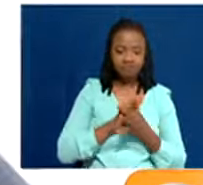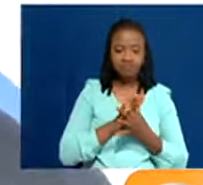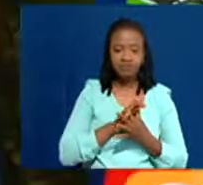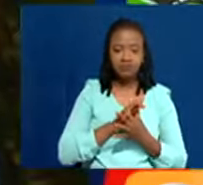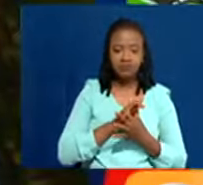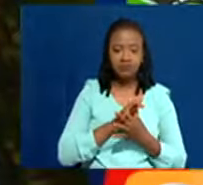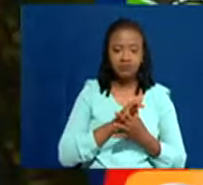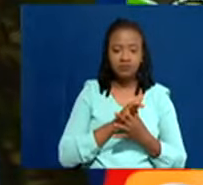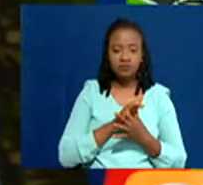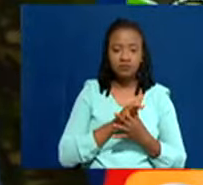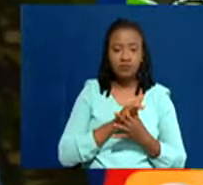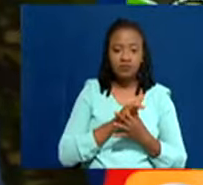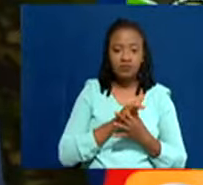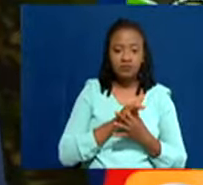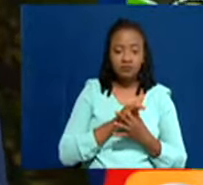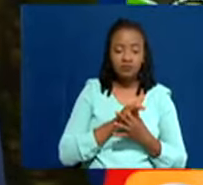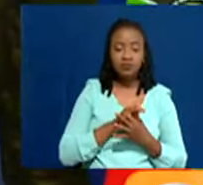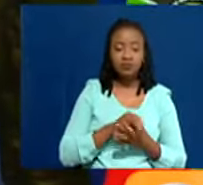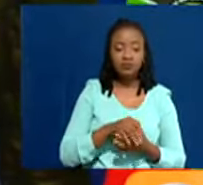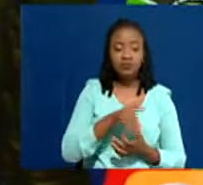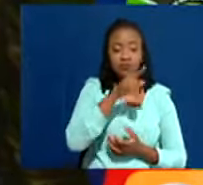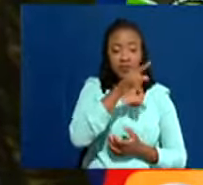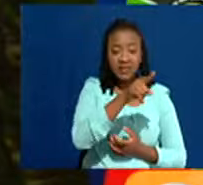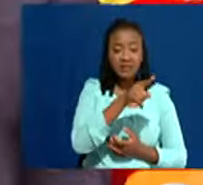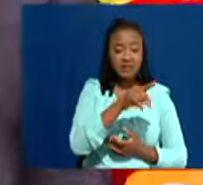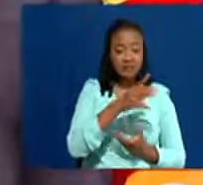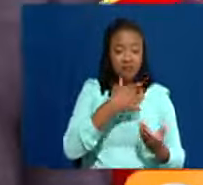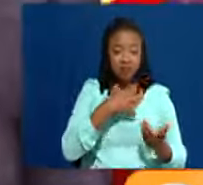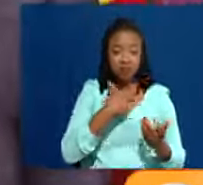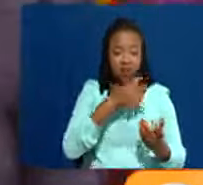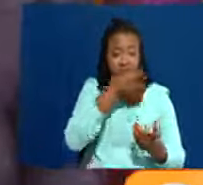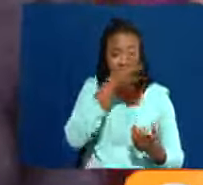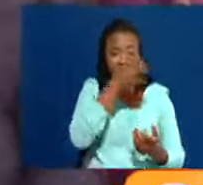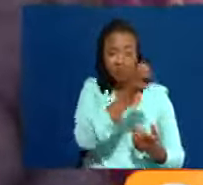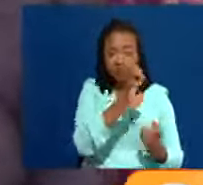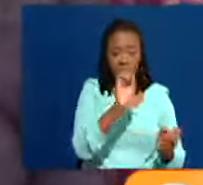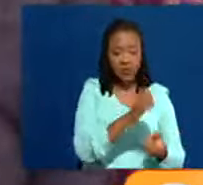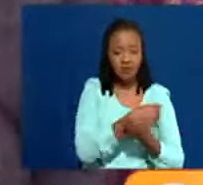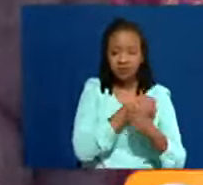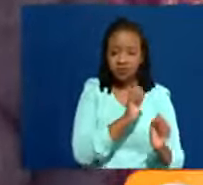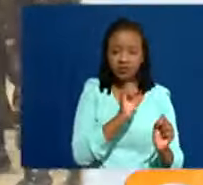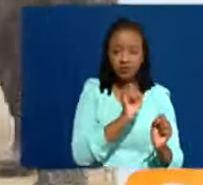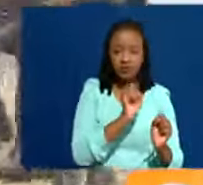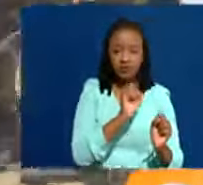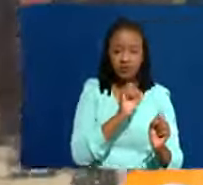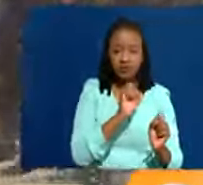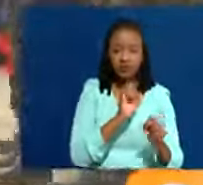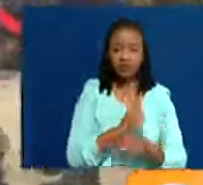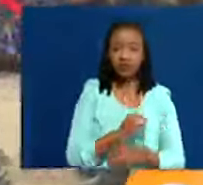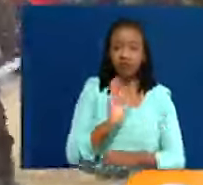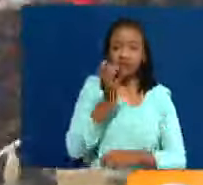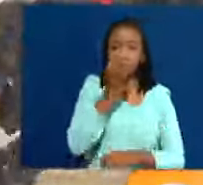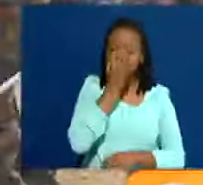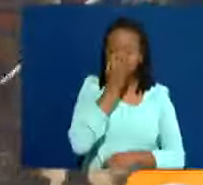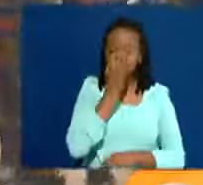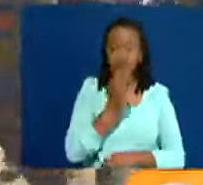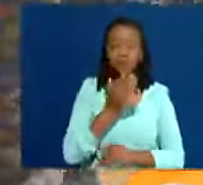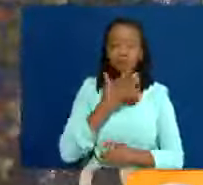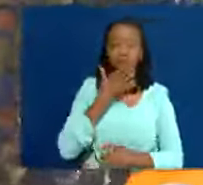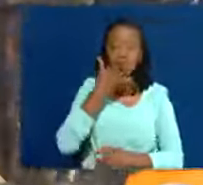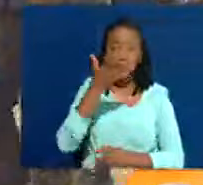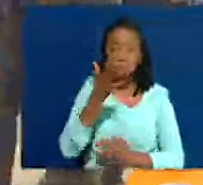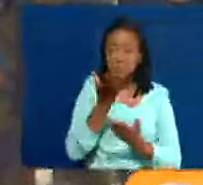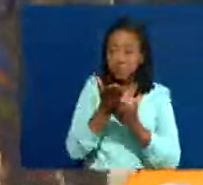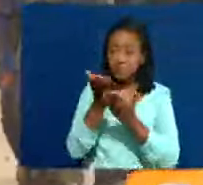far. Haiti is our business. President Ruto took his time to respond to those downplaying